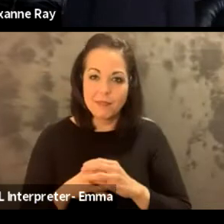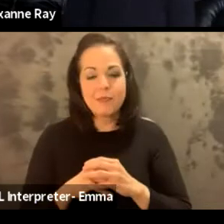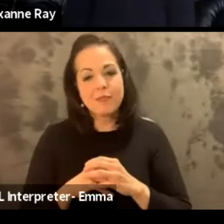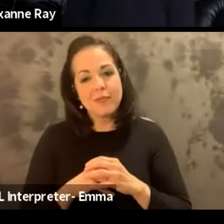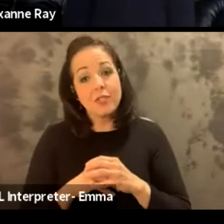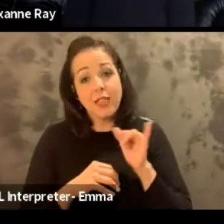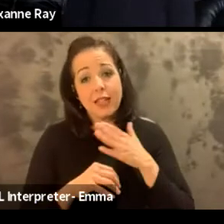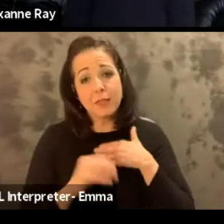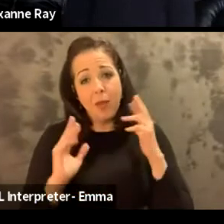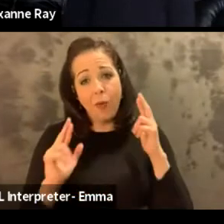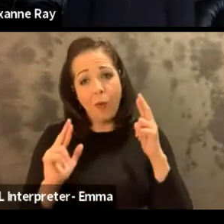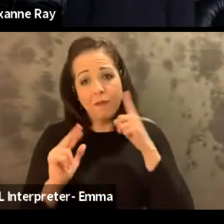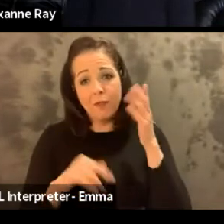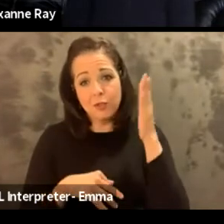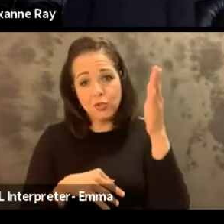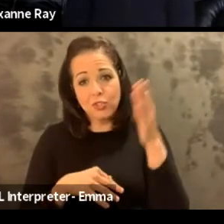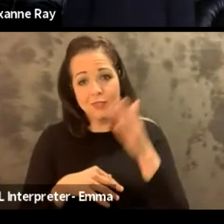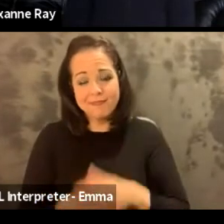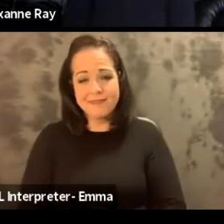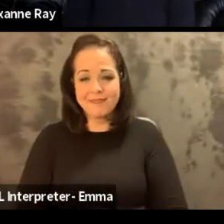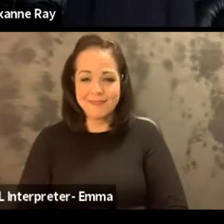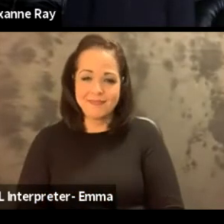that's my hope for the future.